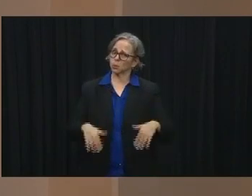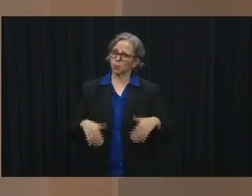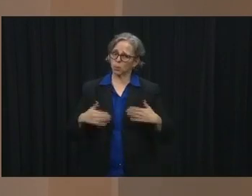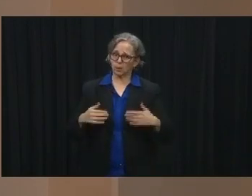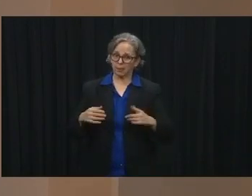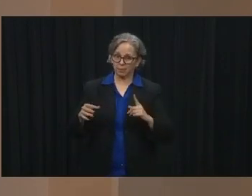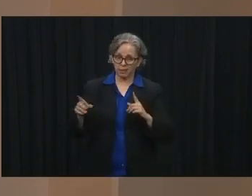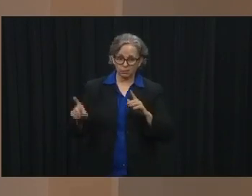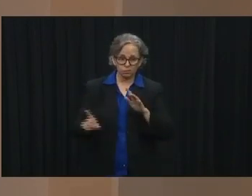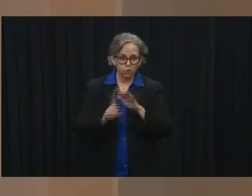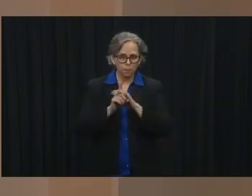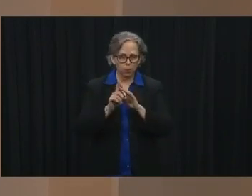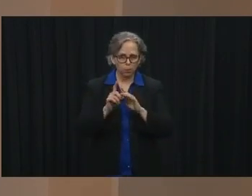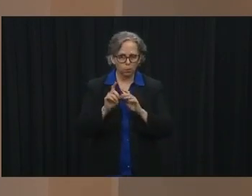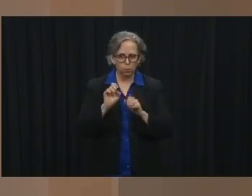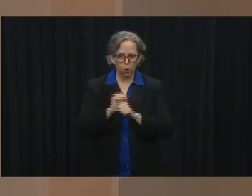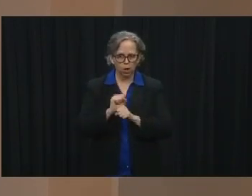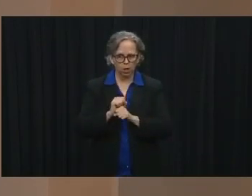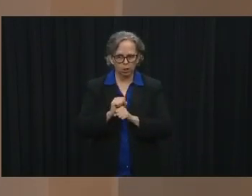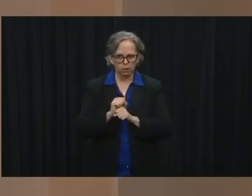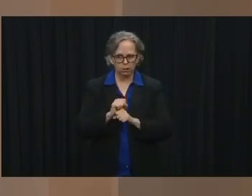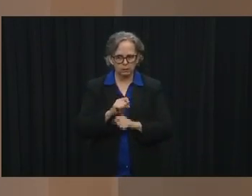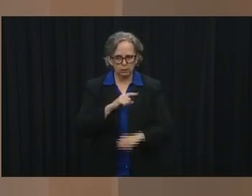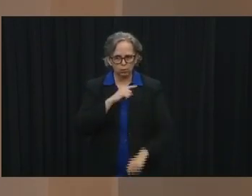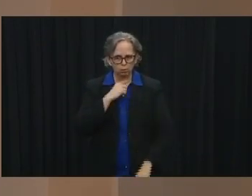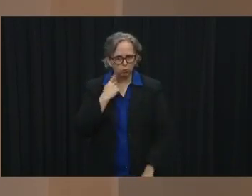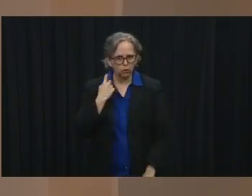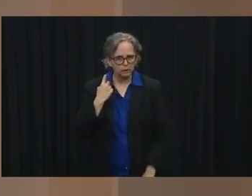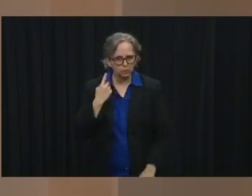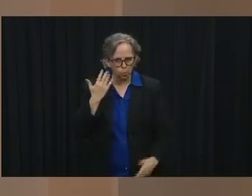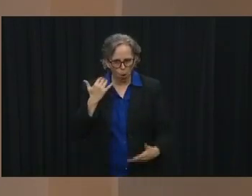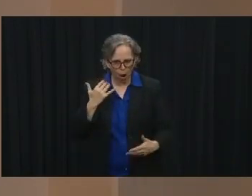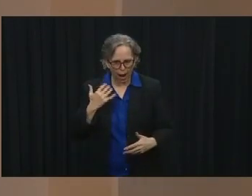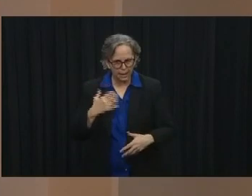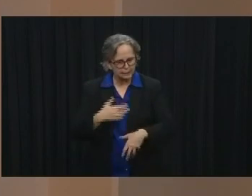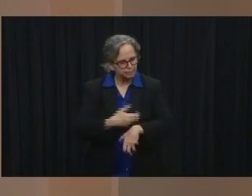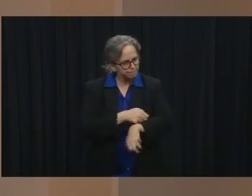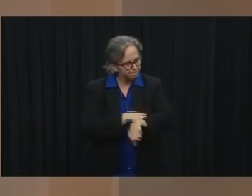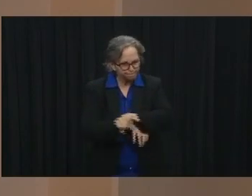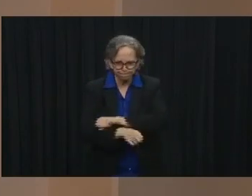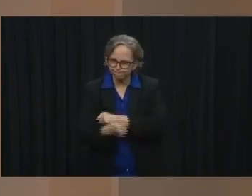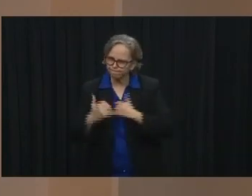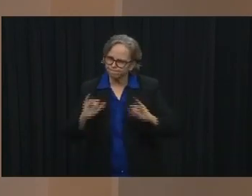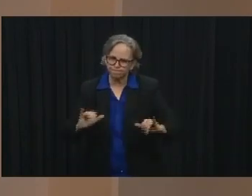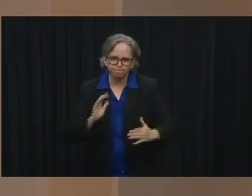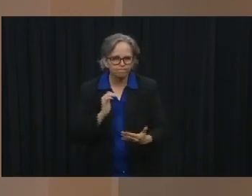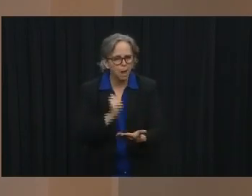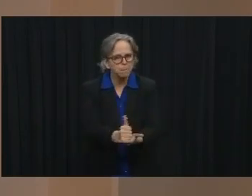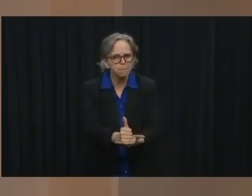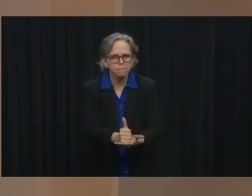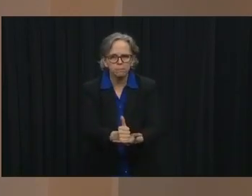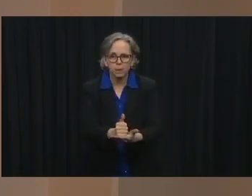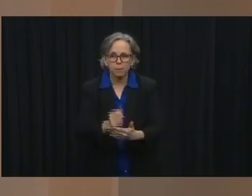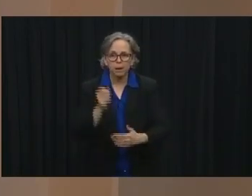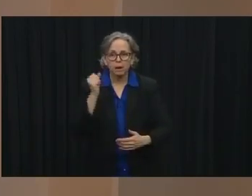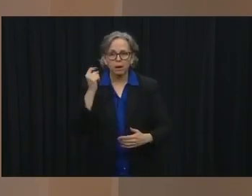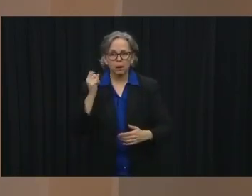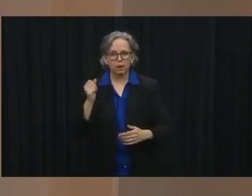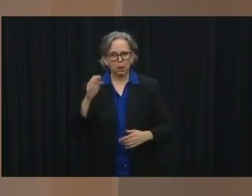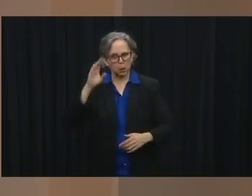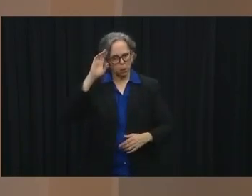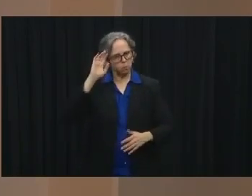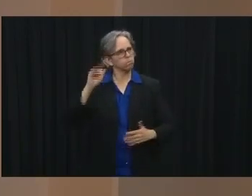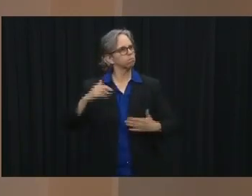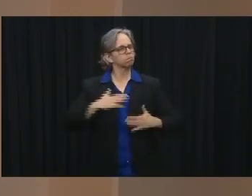risk by merely doing their jobs. And they said, you know, every one of them, we're willing to do this. We're willing